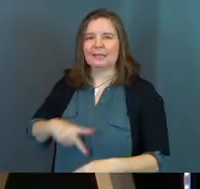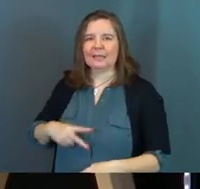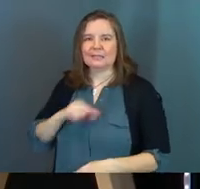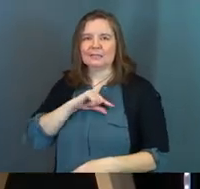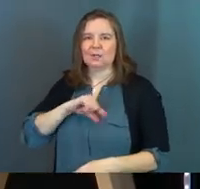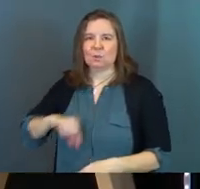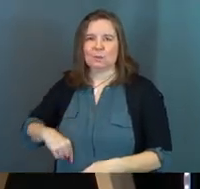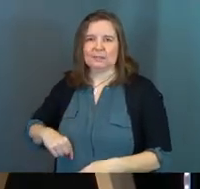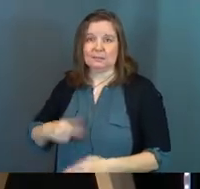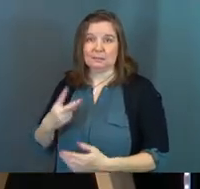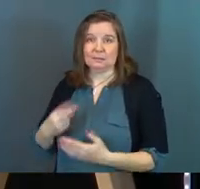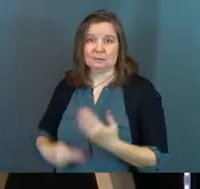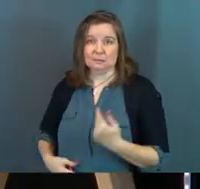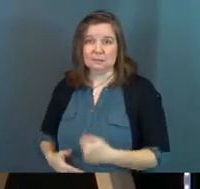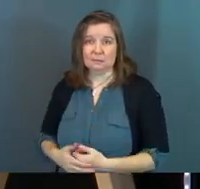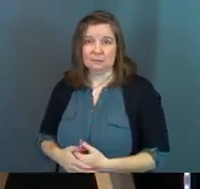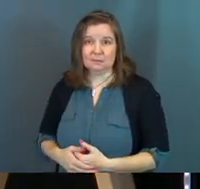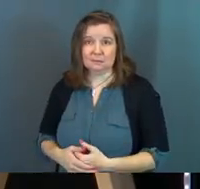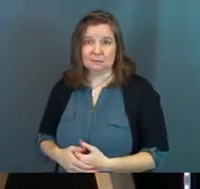queens.